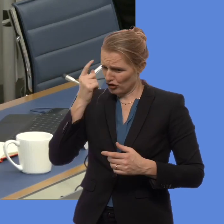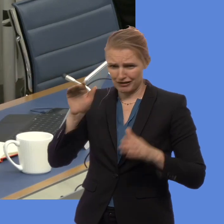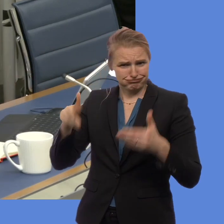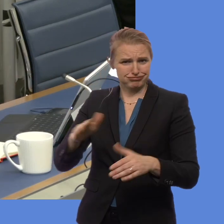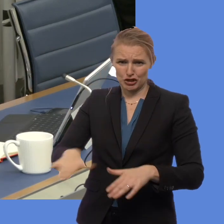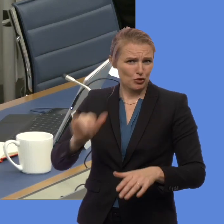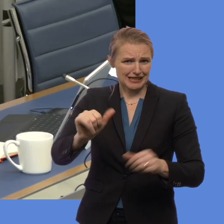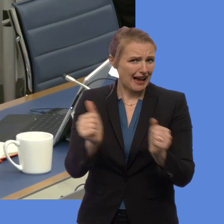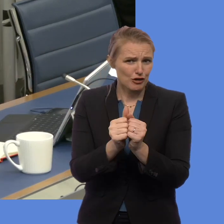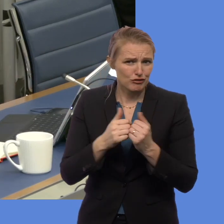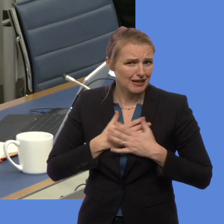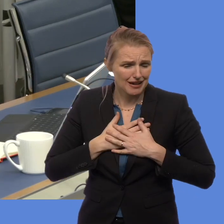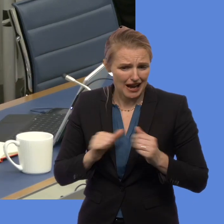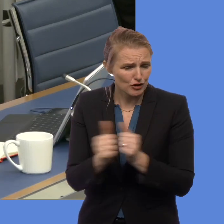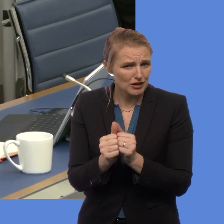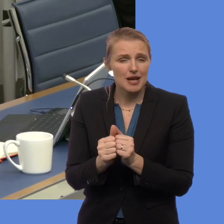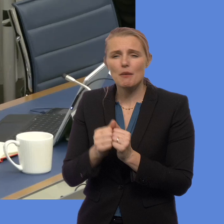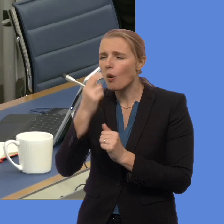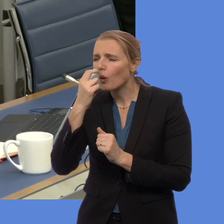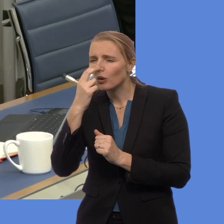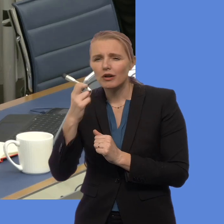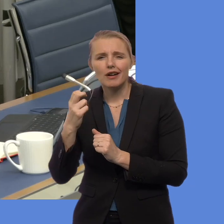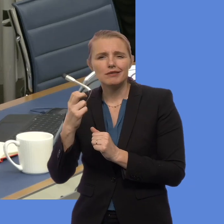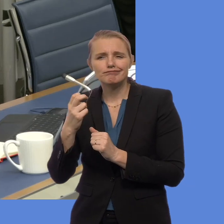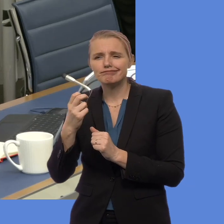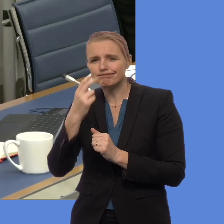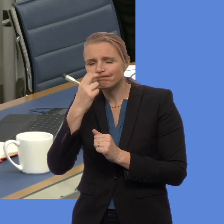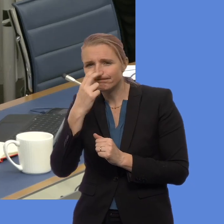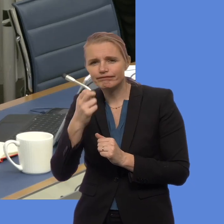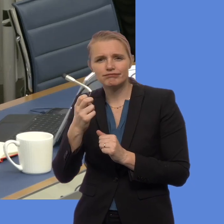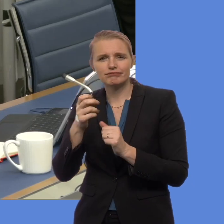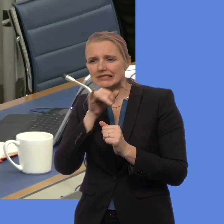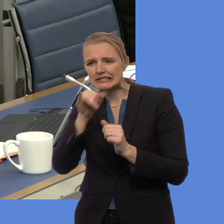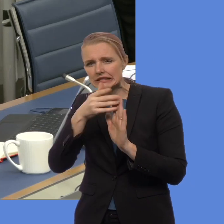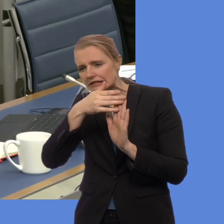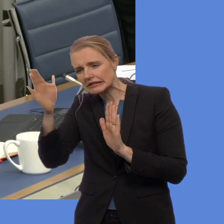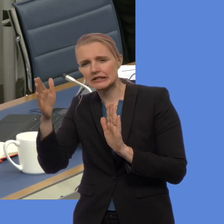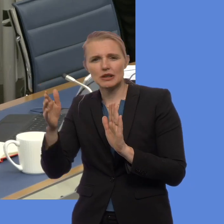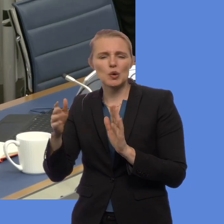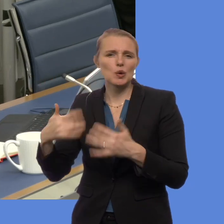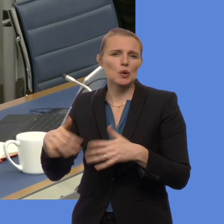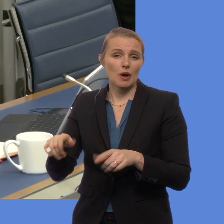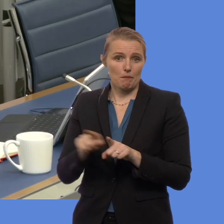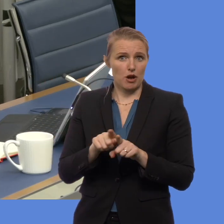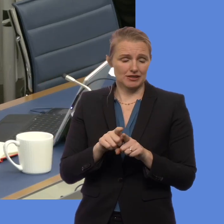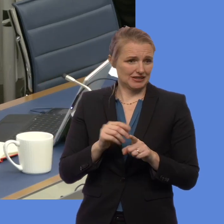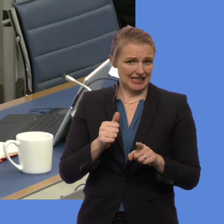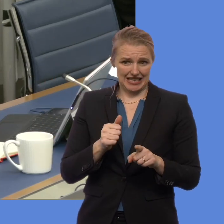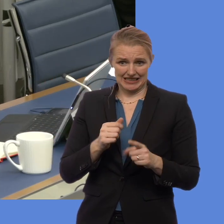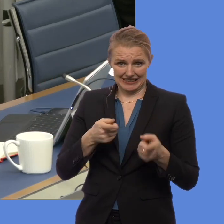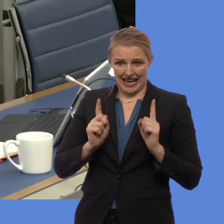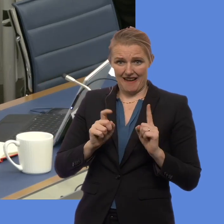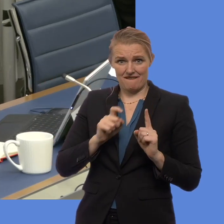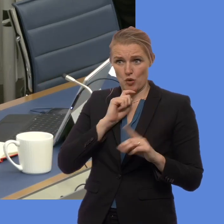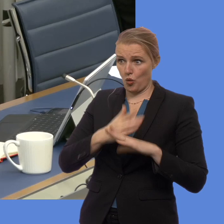right, that older adults, pension age adults or late middle age, and the frontline staff that may be working with them would have